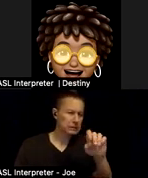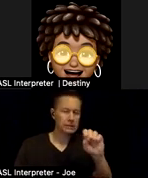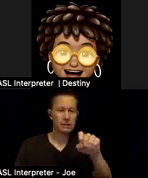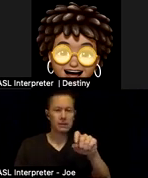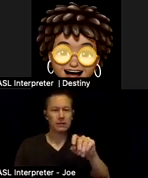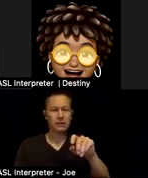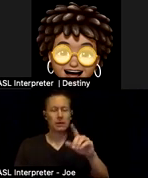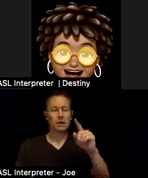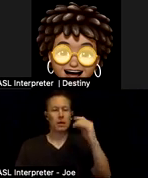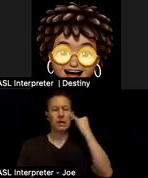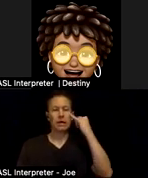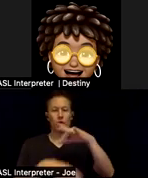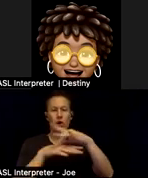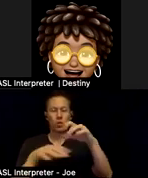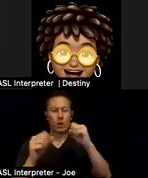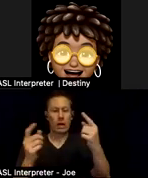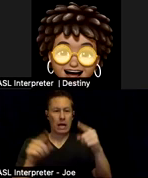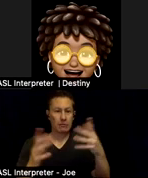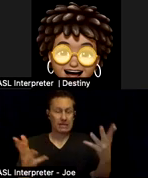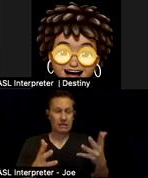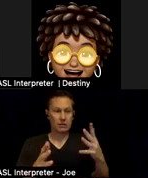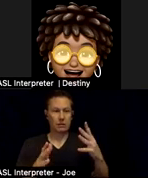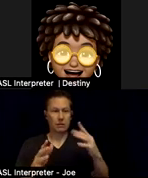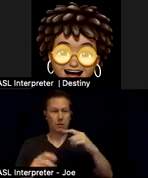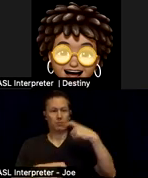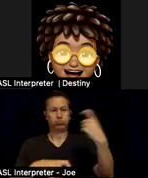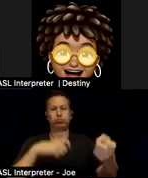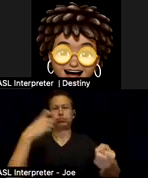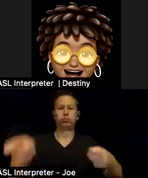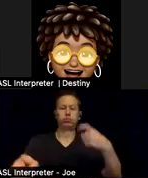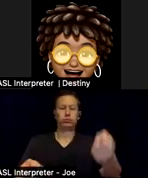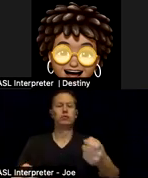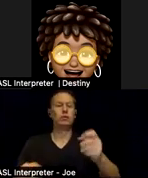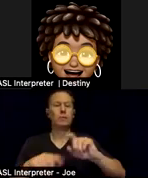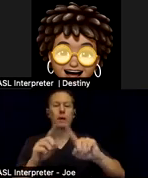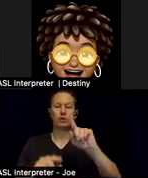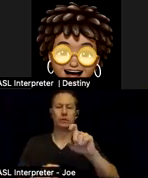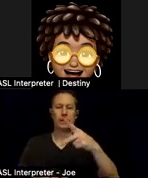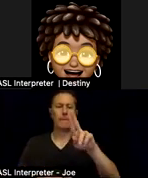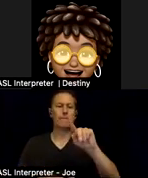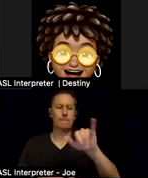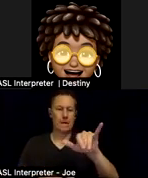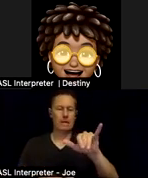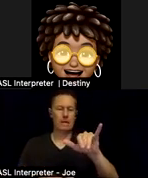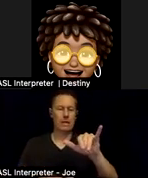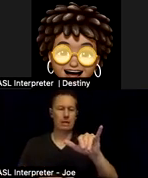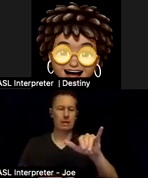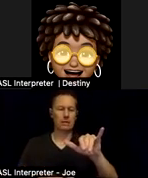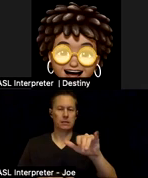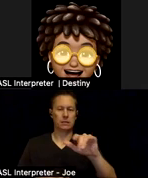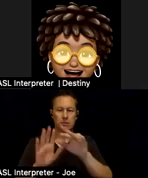in an earthquake unless you have a putty party. So this putty can